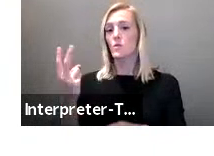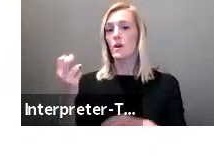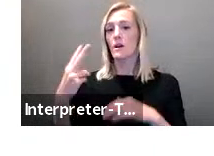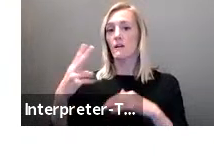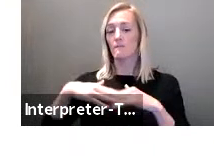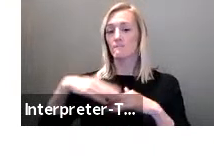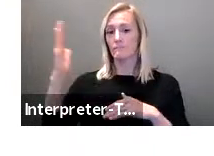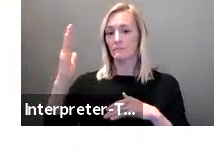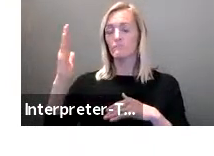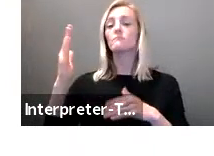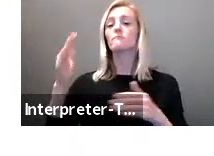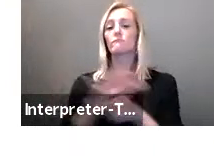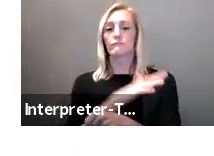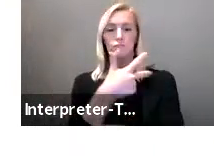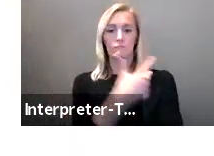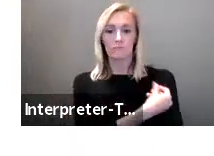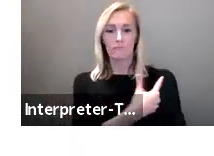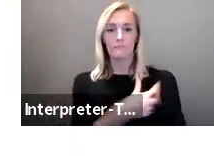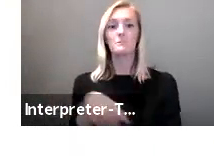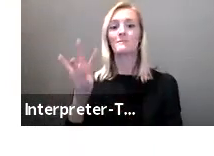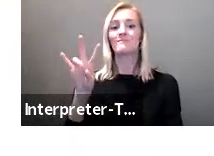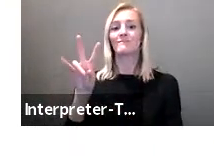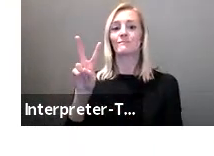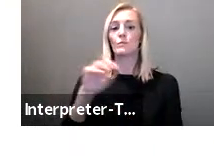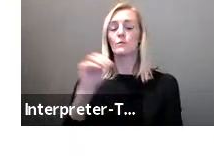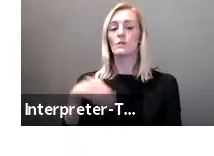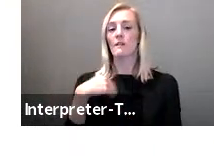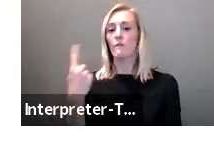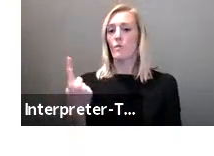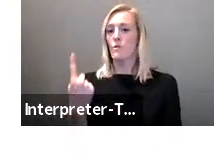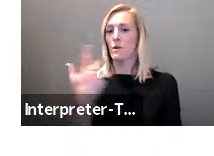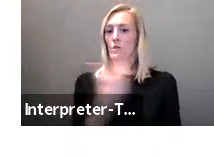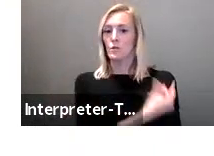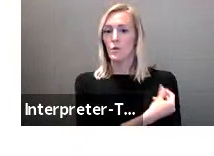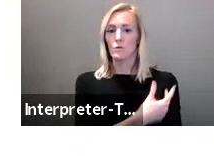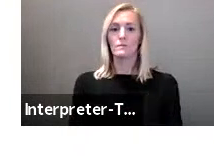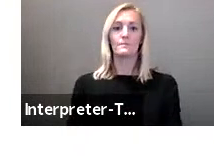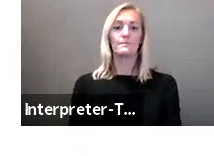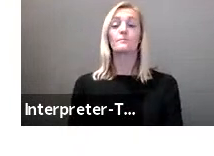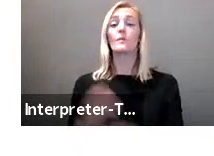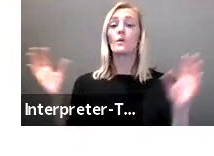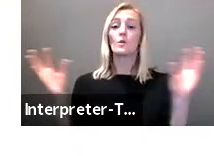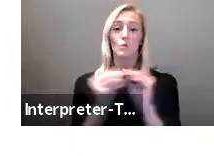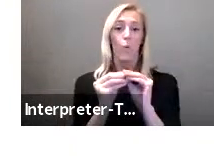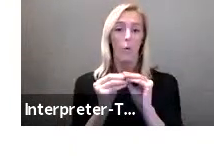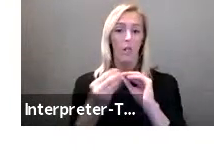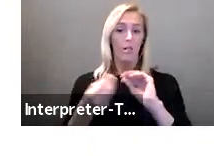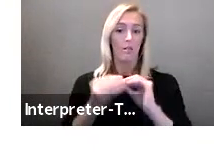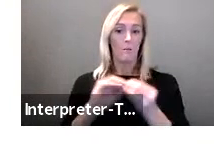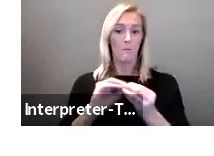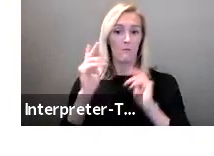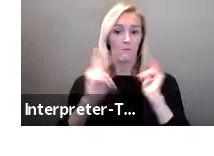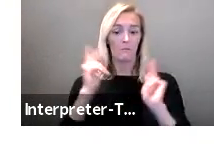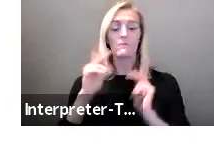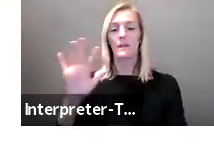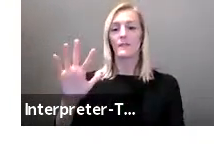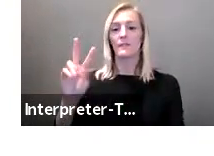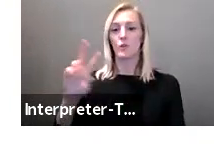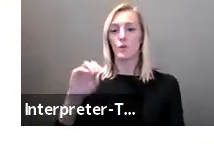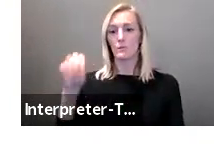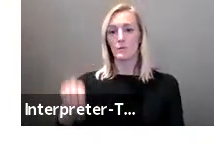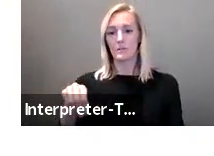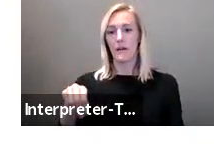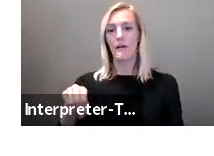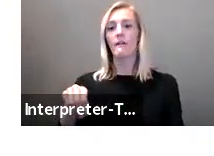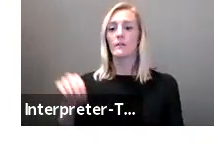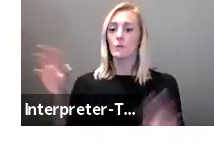fully vaccinated, and about 72% with a single dose. And in terms of the total population, we have 52%